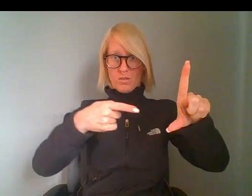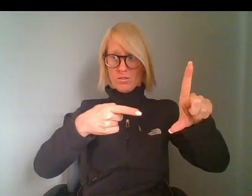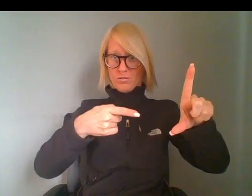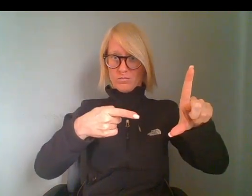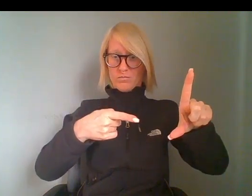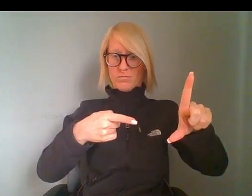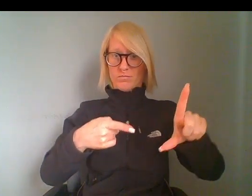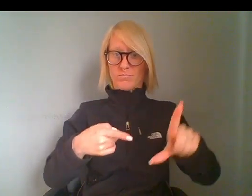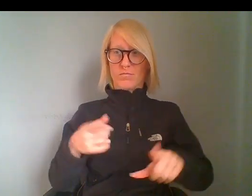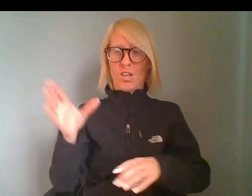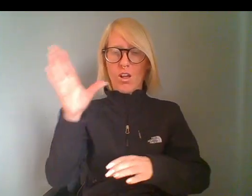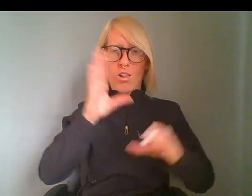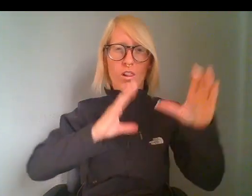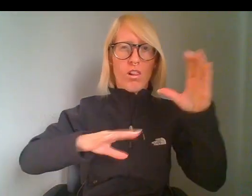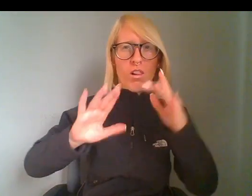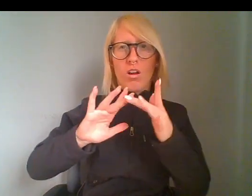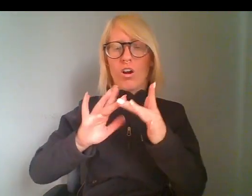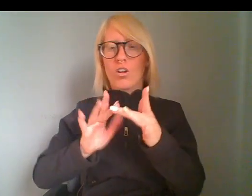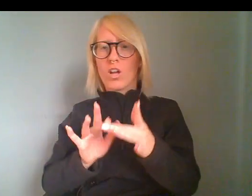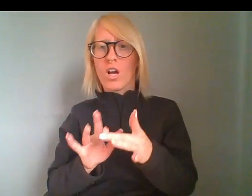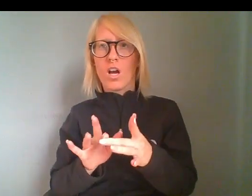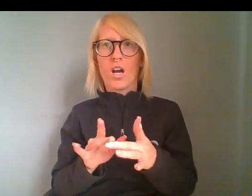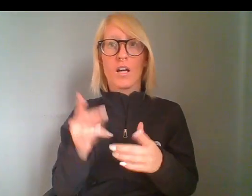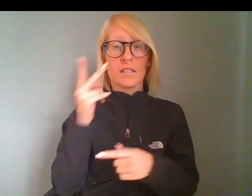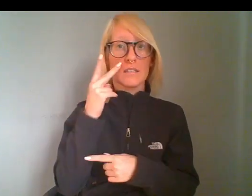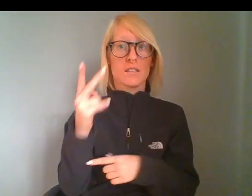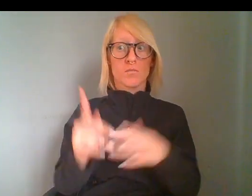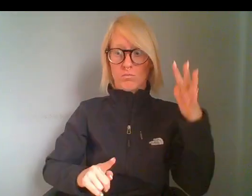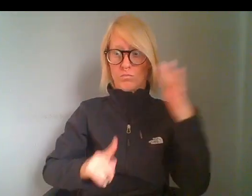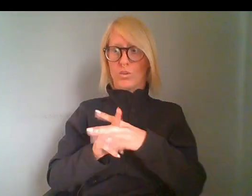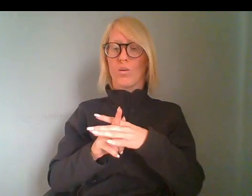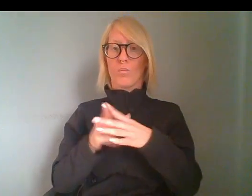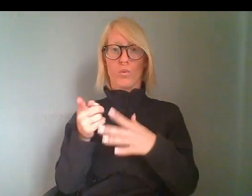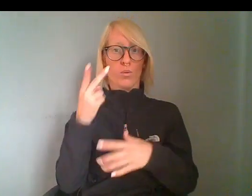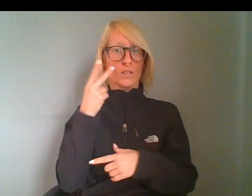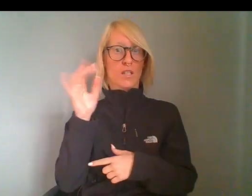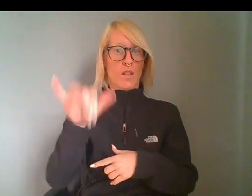they might learn about your event, and that could be another way that you'll get more people to attend.